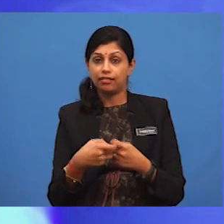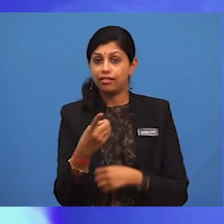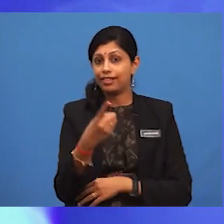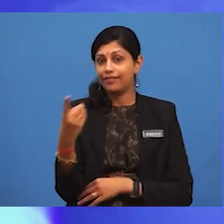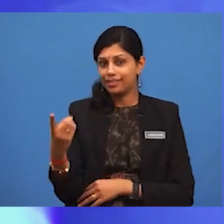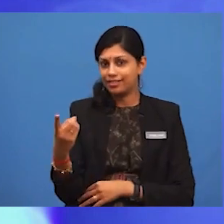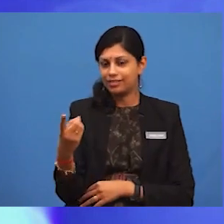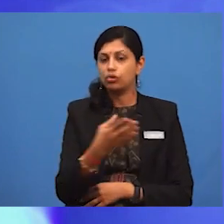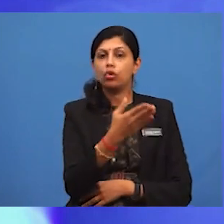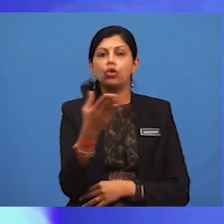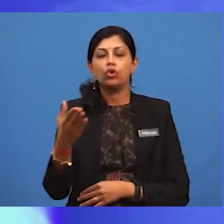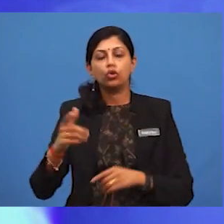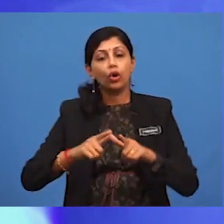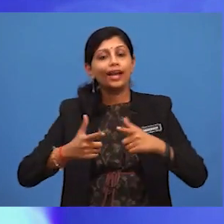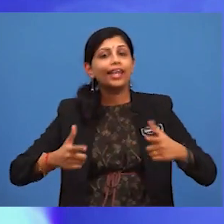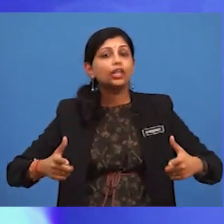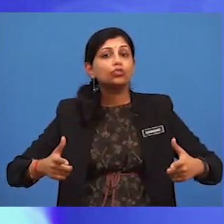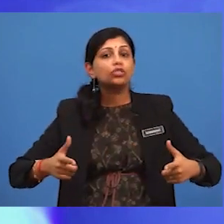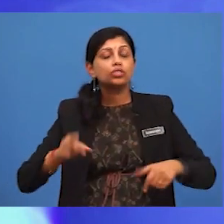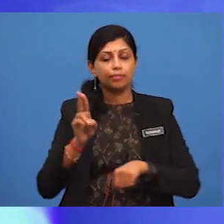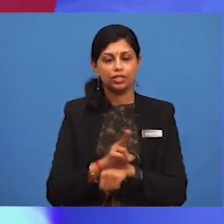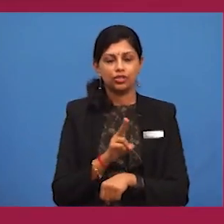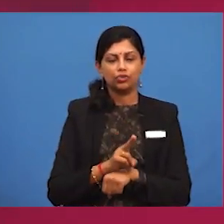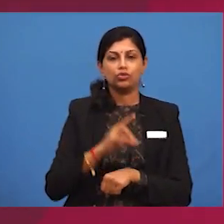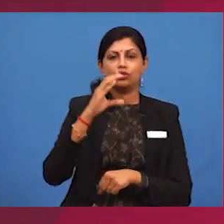you will be the comparative adjectives.